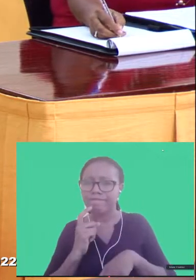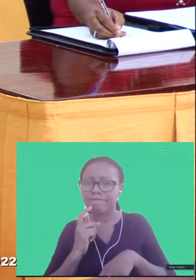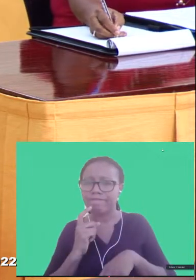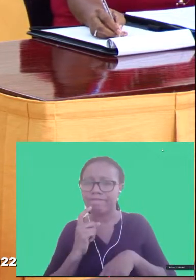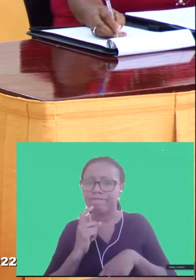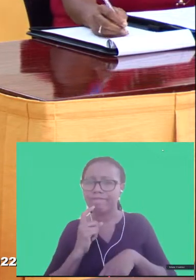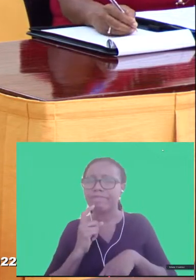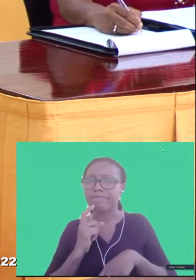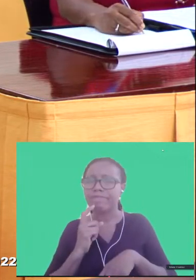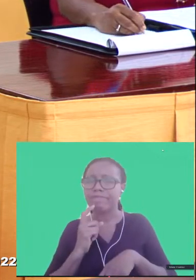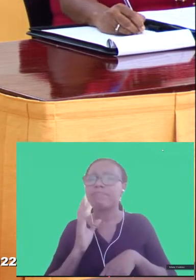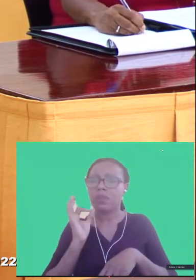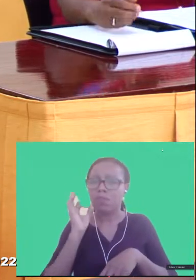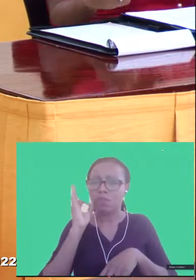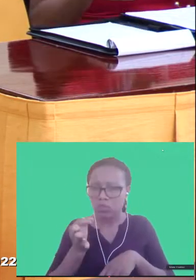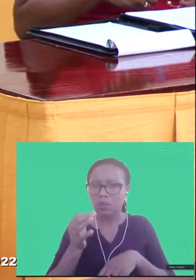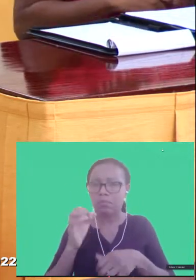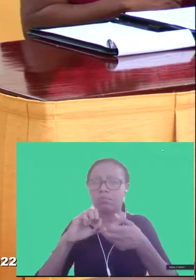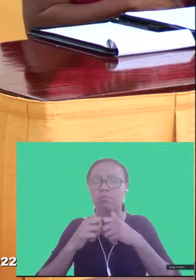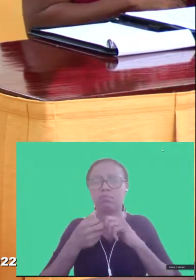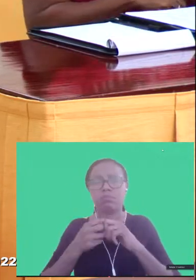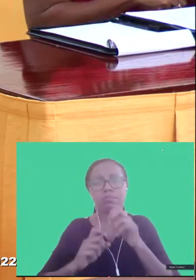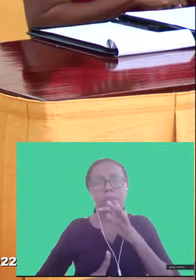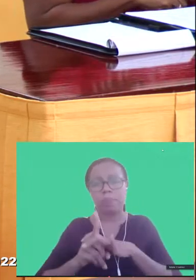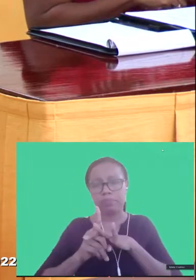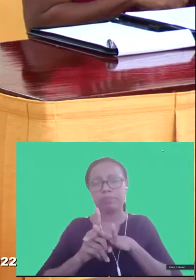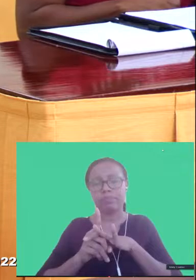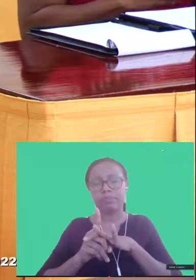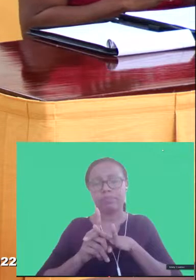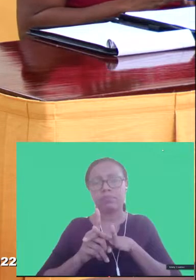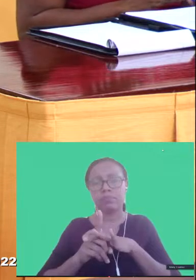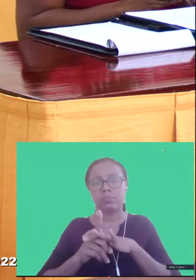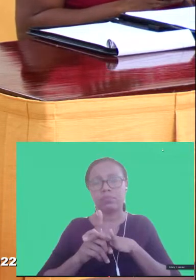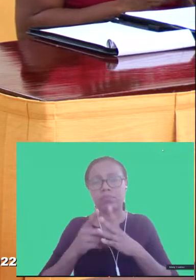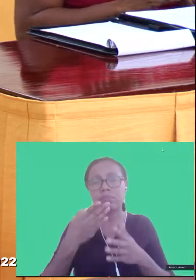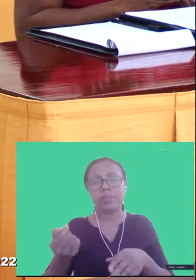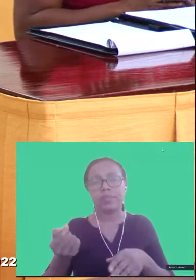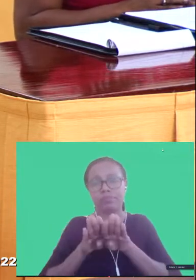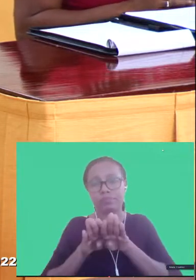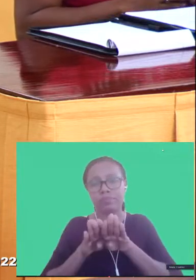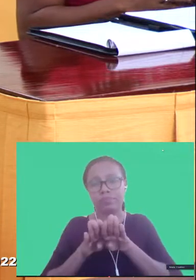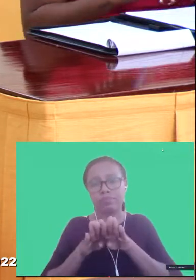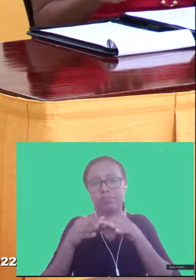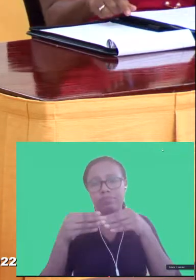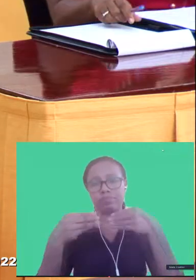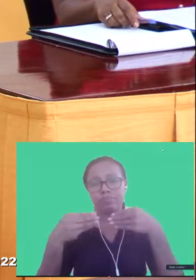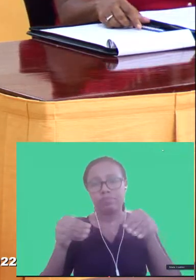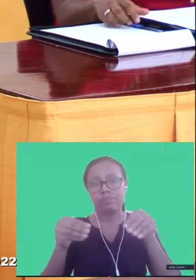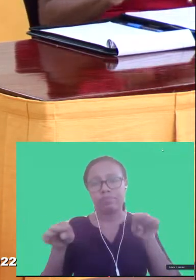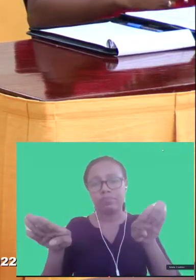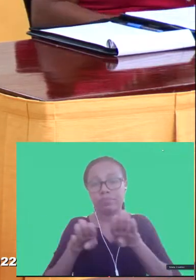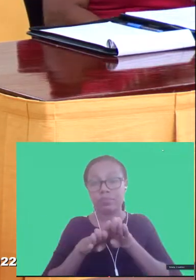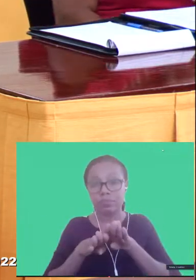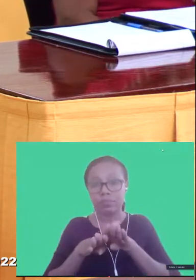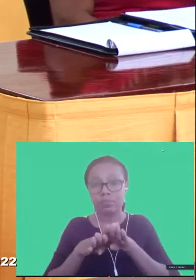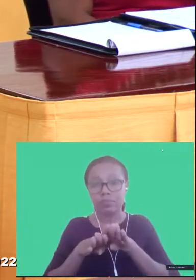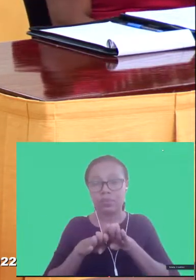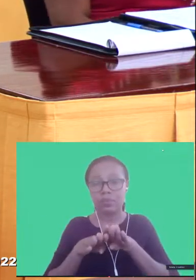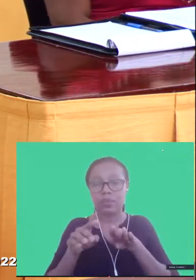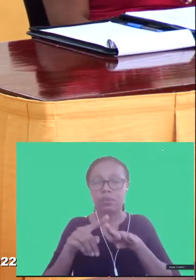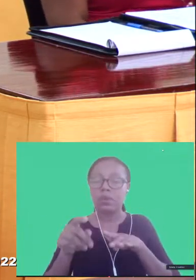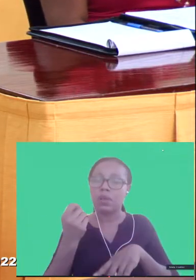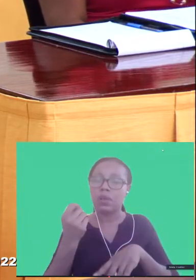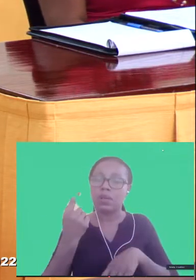shops. Clearly, people having been able to open at the beginning, but then being closed in the second shutdown